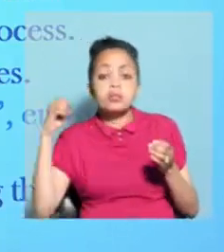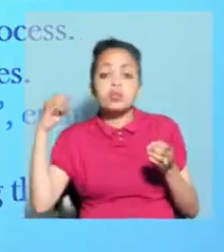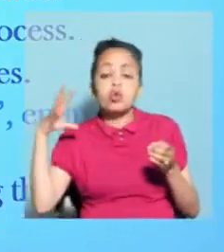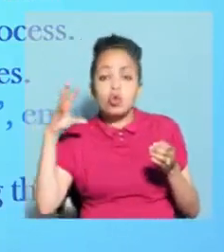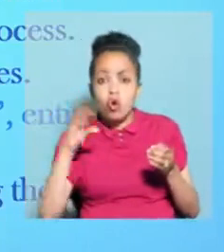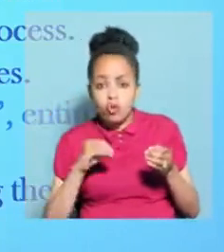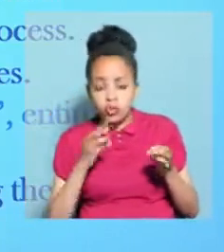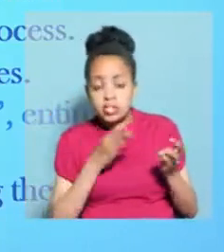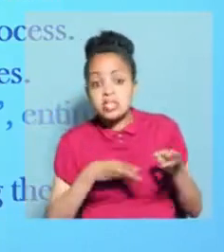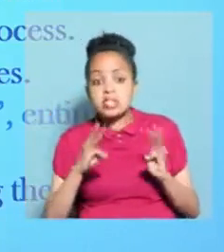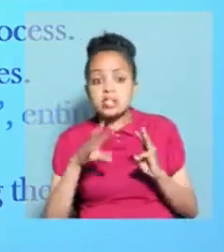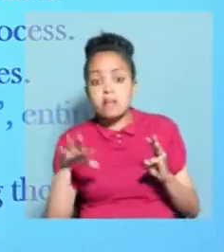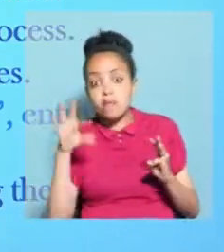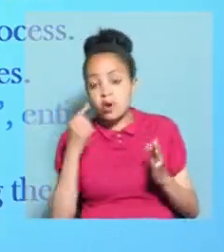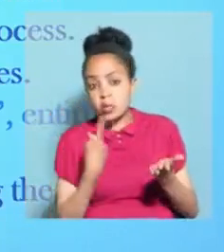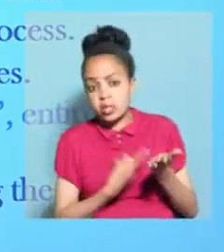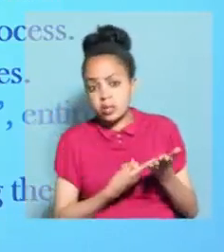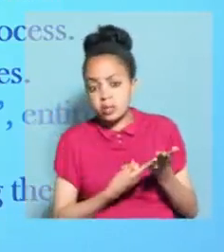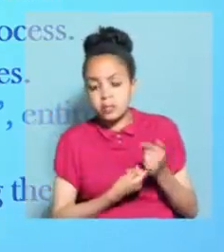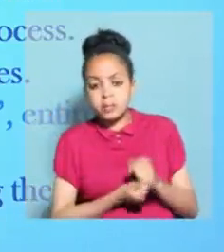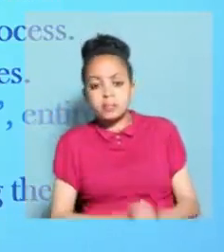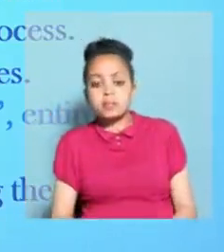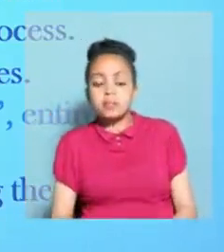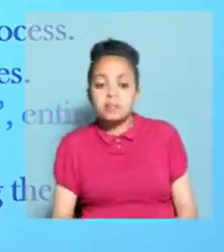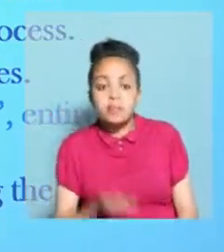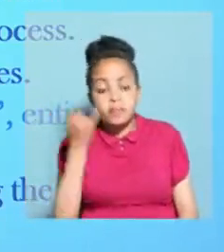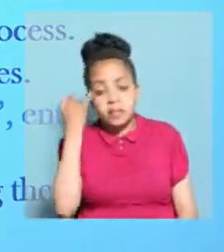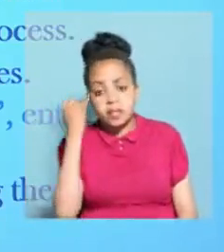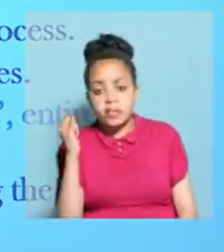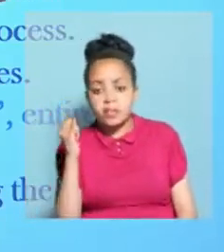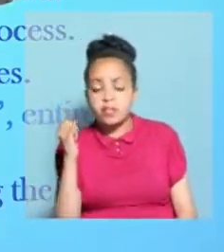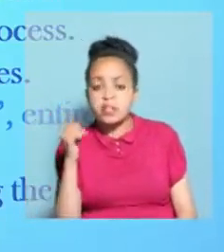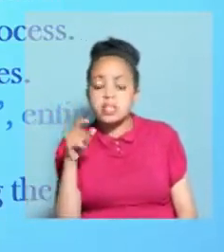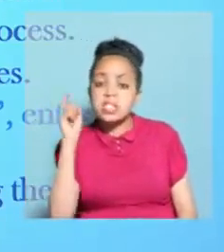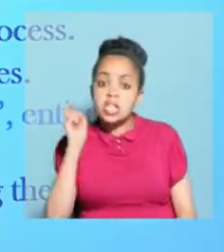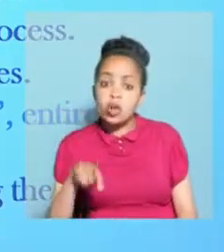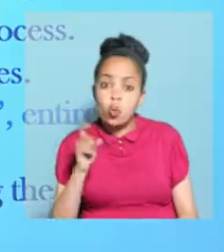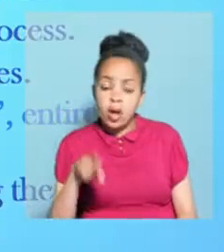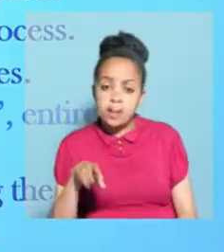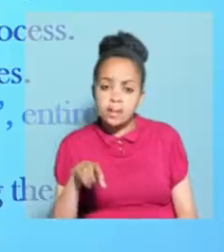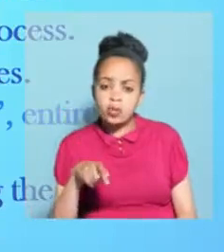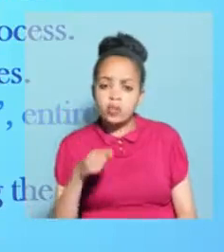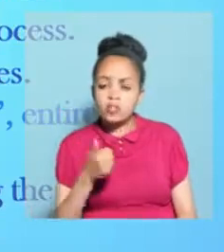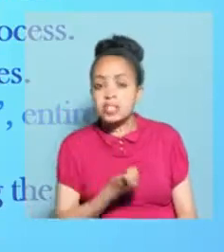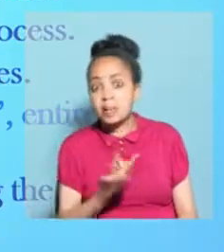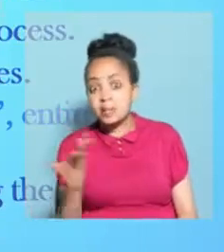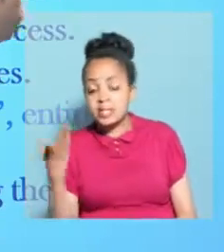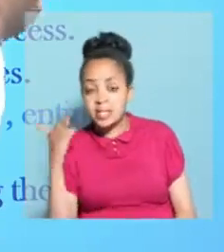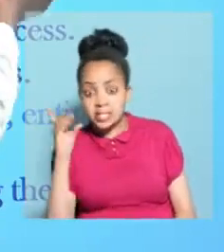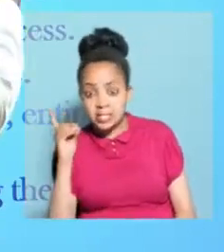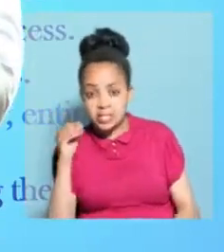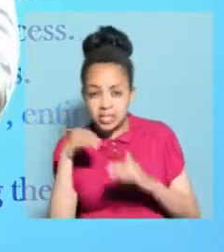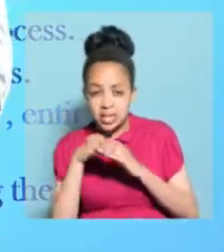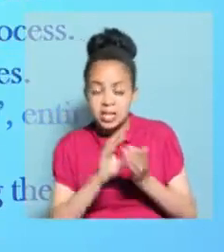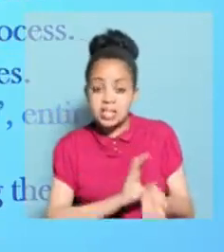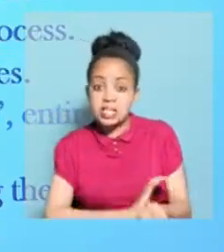of inhibition is found here. Let us show them. If the requirement of substance D in